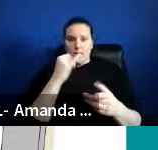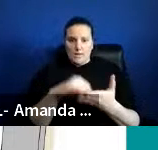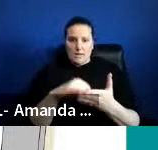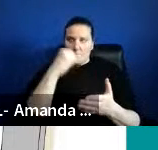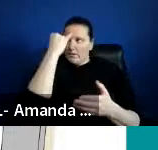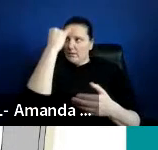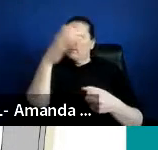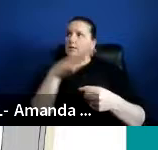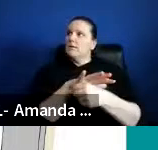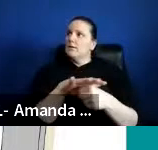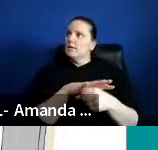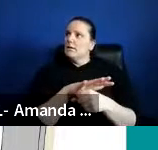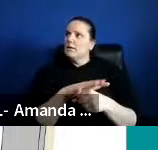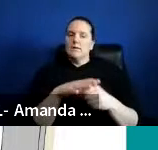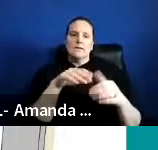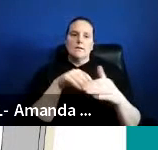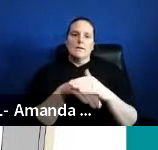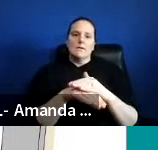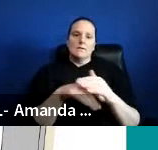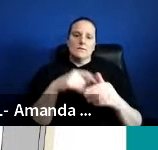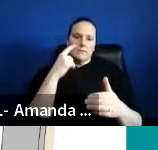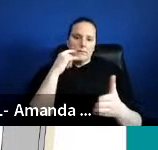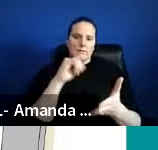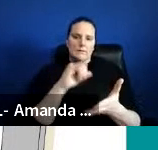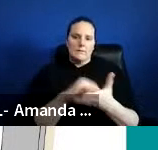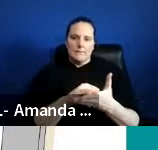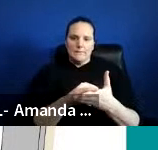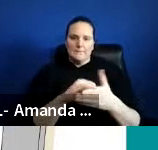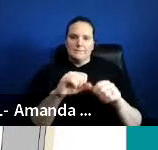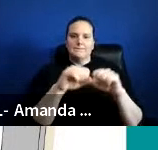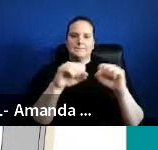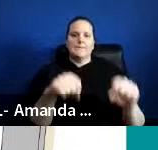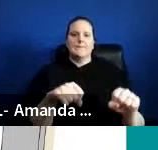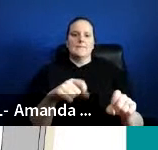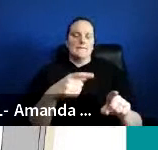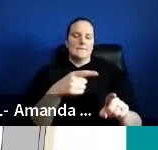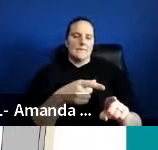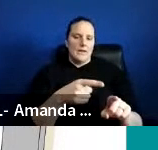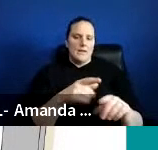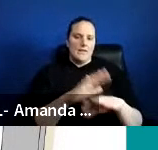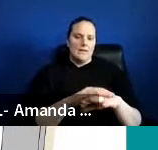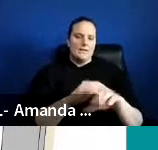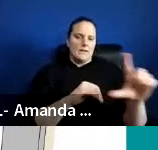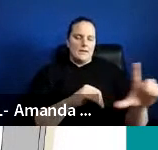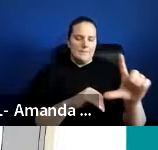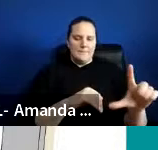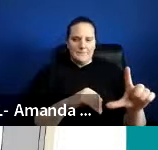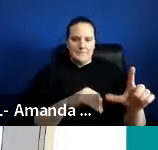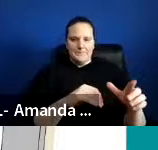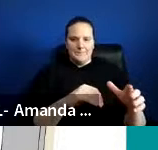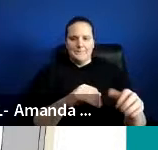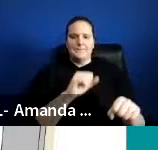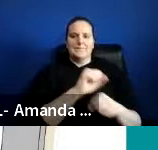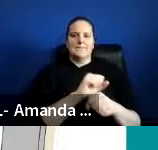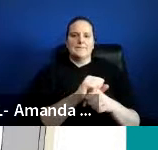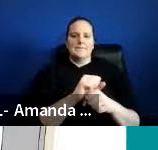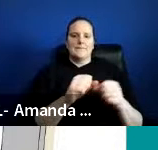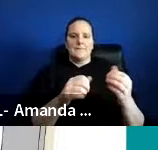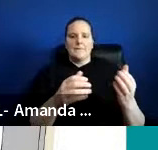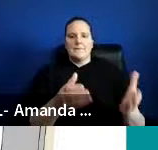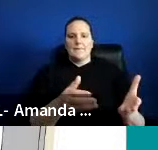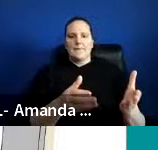an entrance to the station on the south side of Tomahawk, on the left side here. And so people coming and going, as